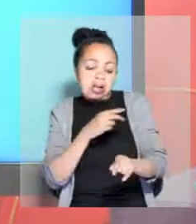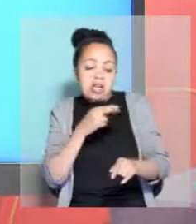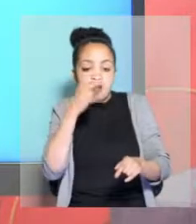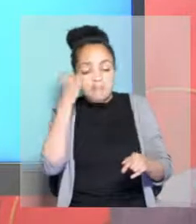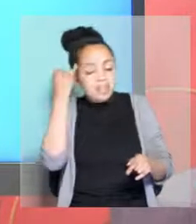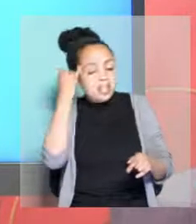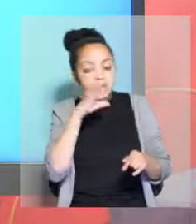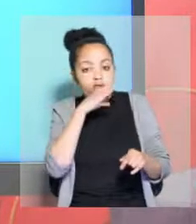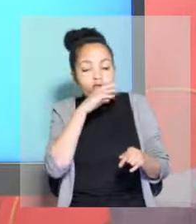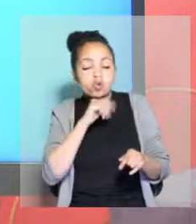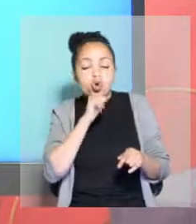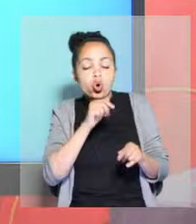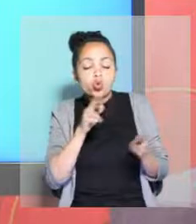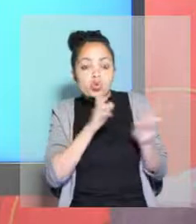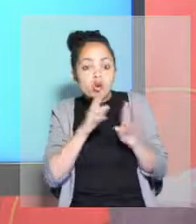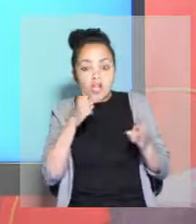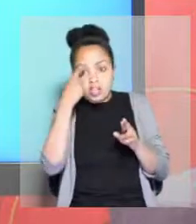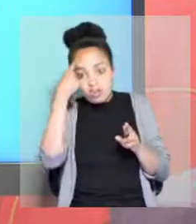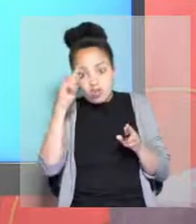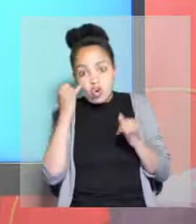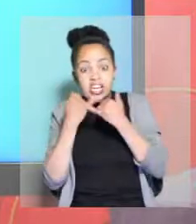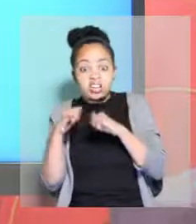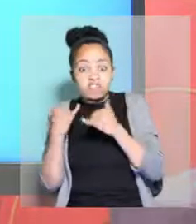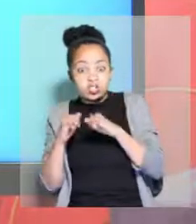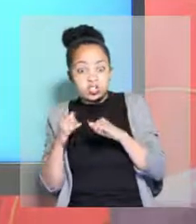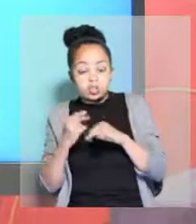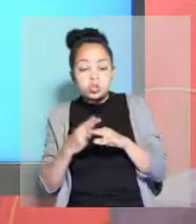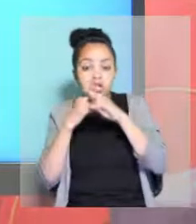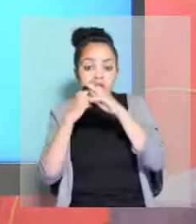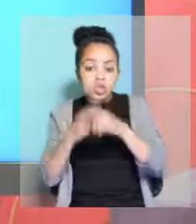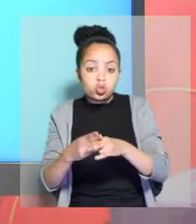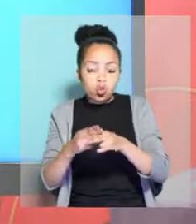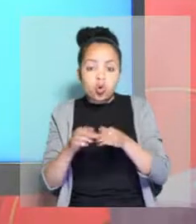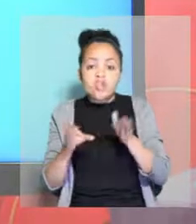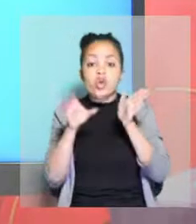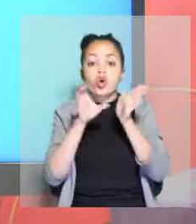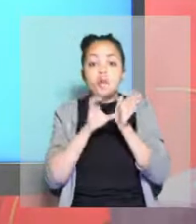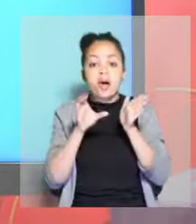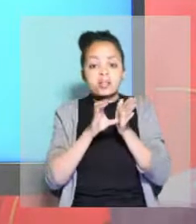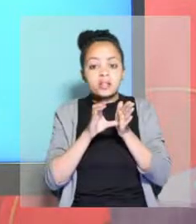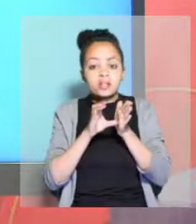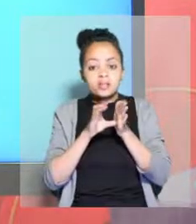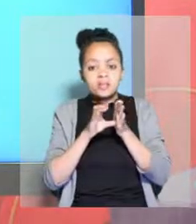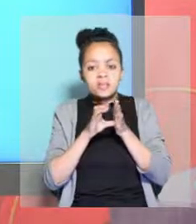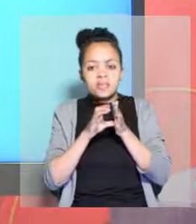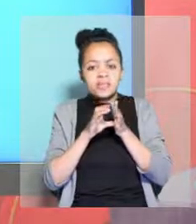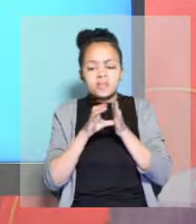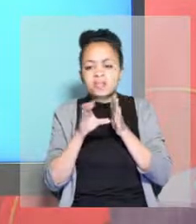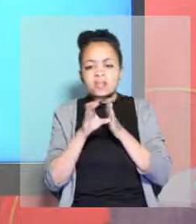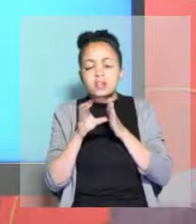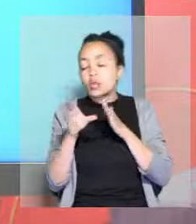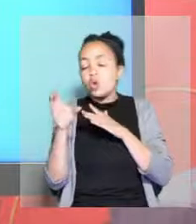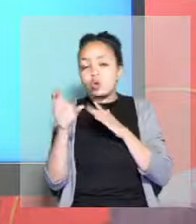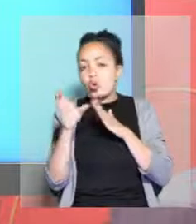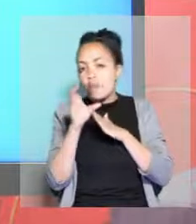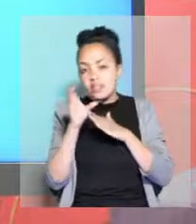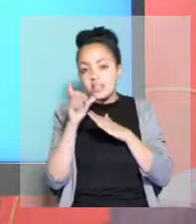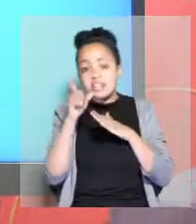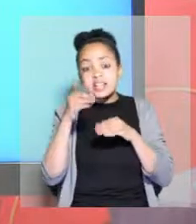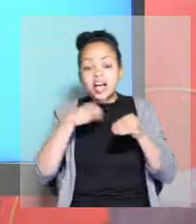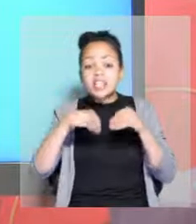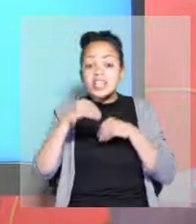for division. We call this is said to be chromatin. One critical activity that